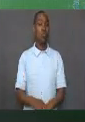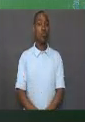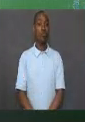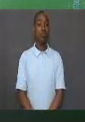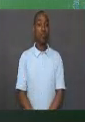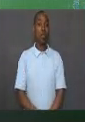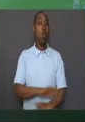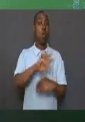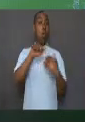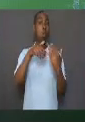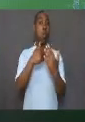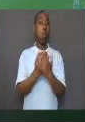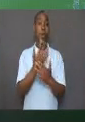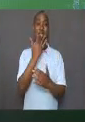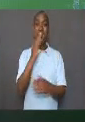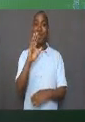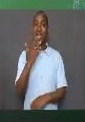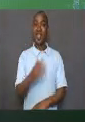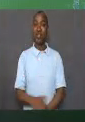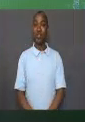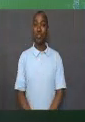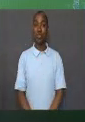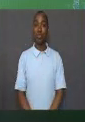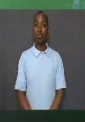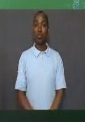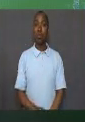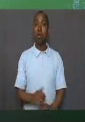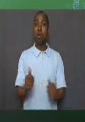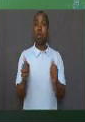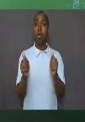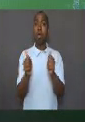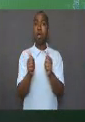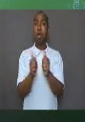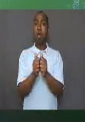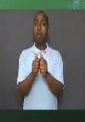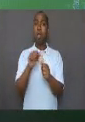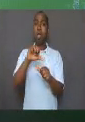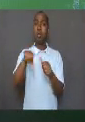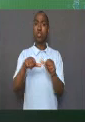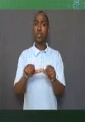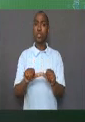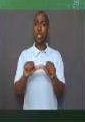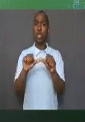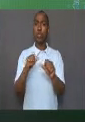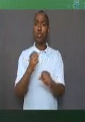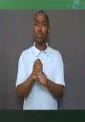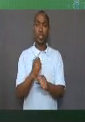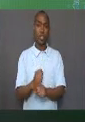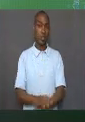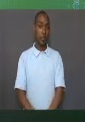All types of blood cannot be combined and then go on to function